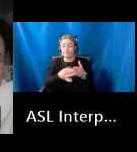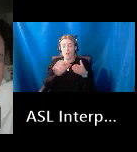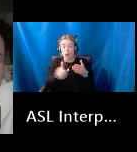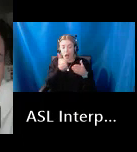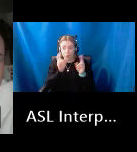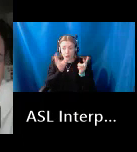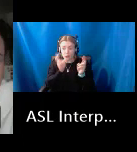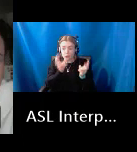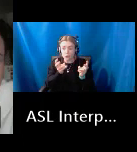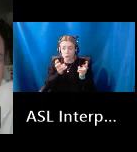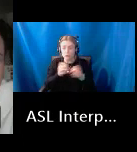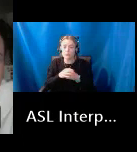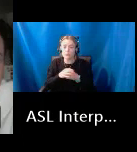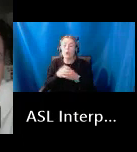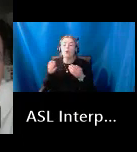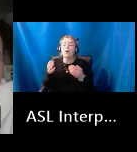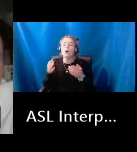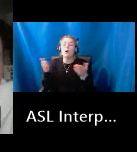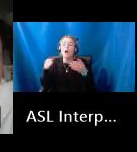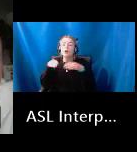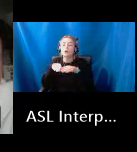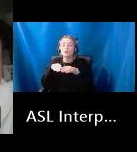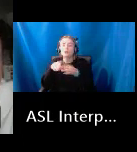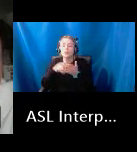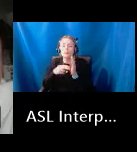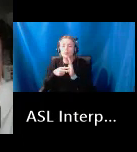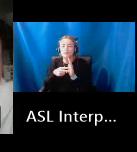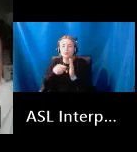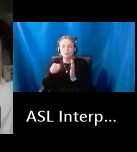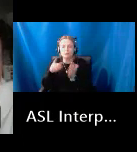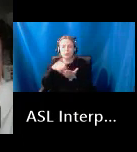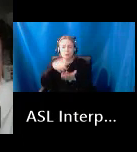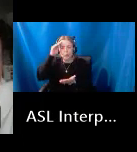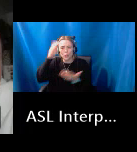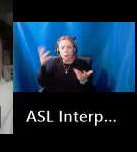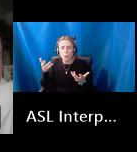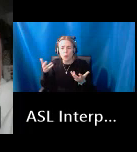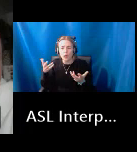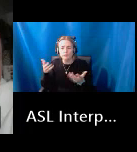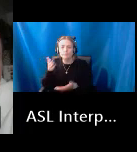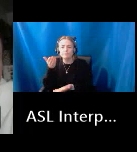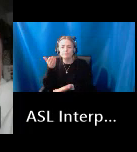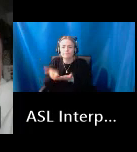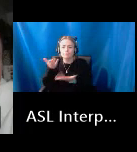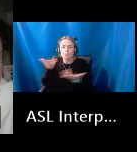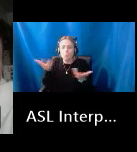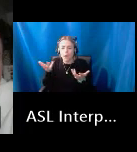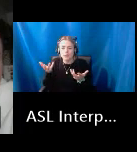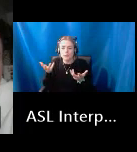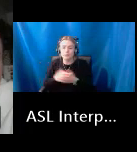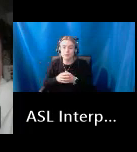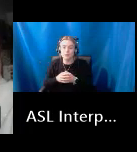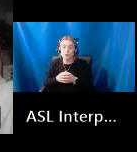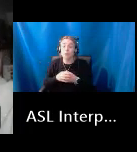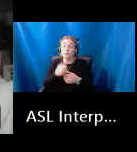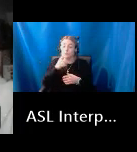learned. Basically your findings. Okay. So again, this is for the rest of our semester.